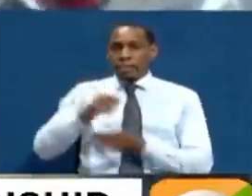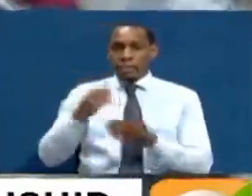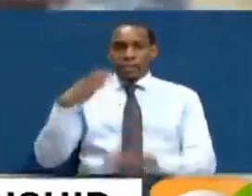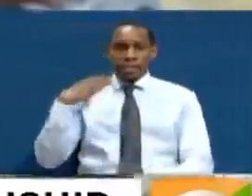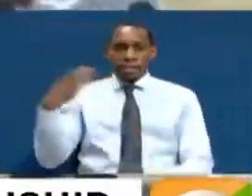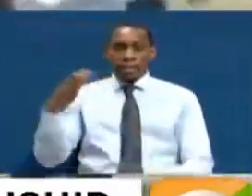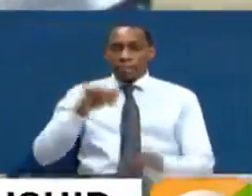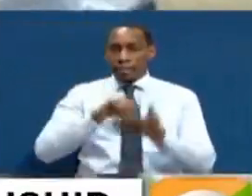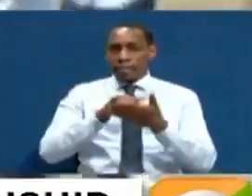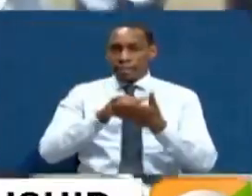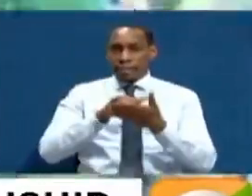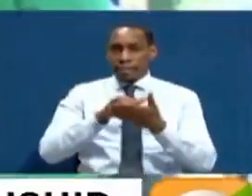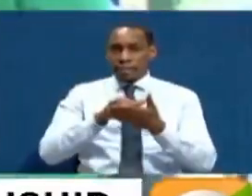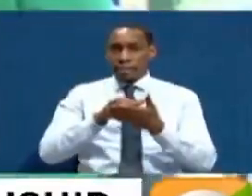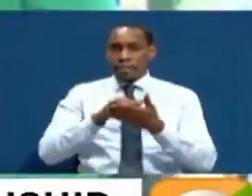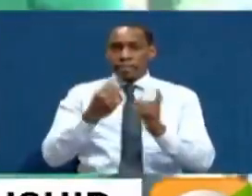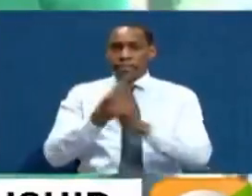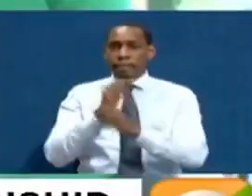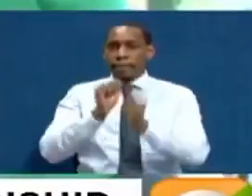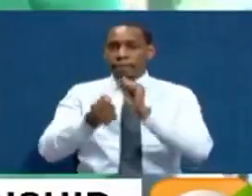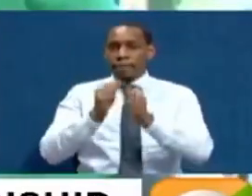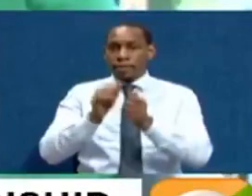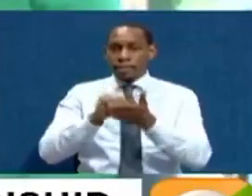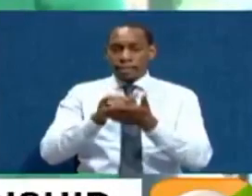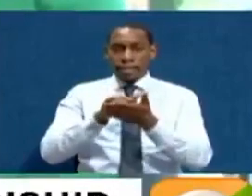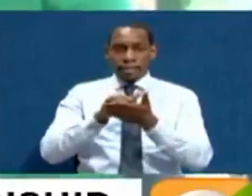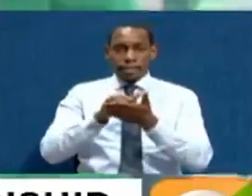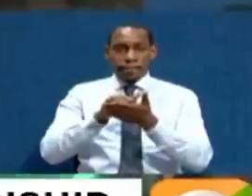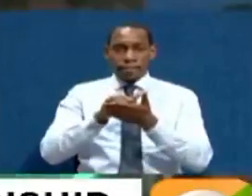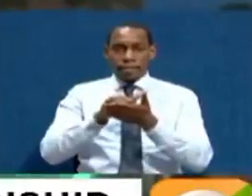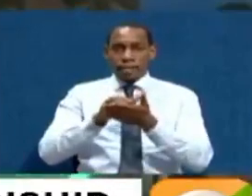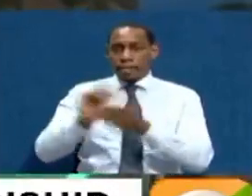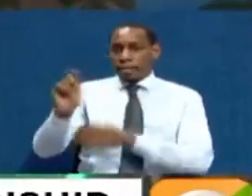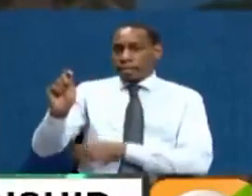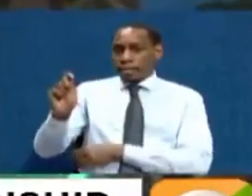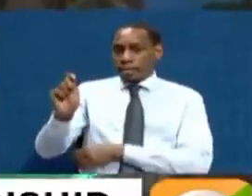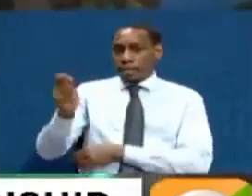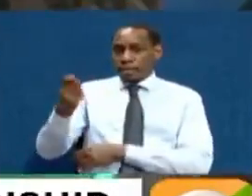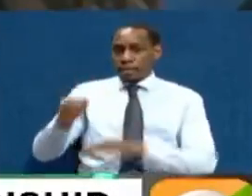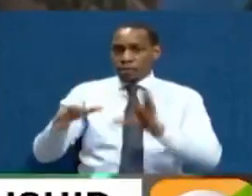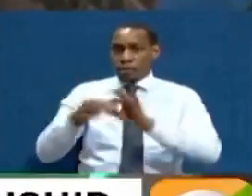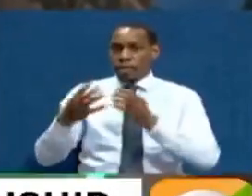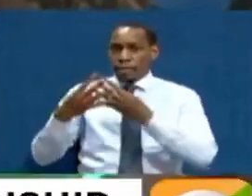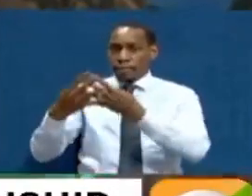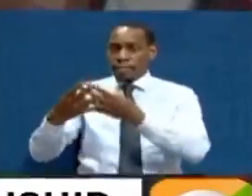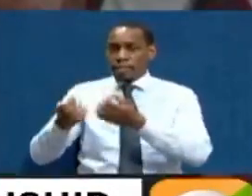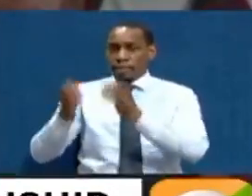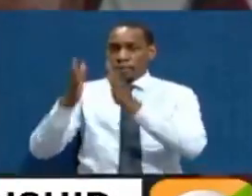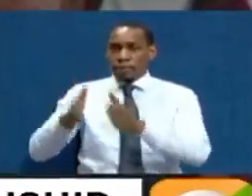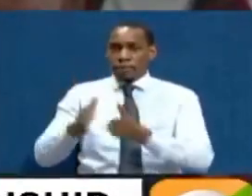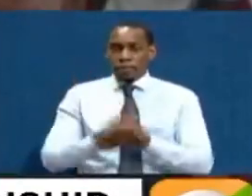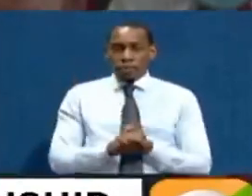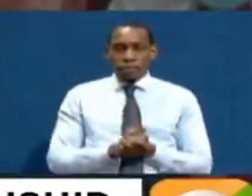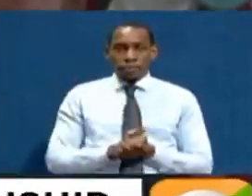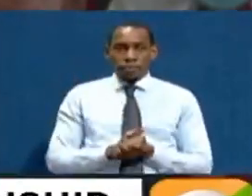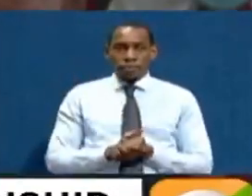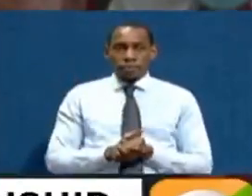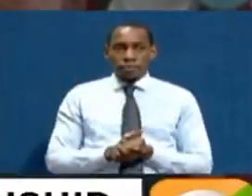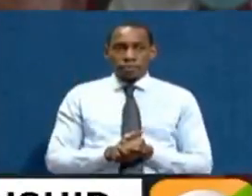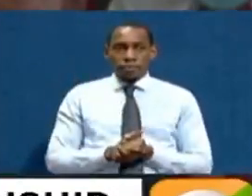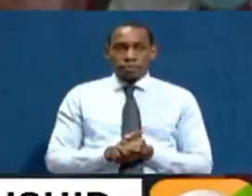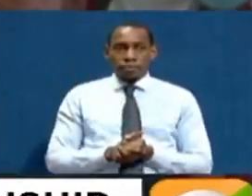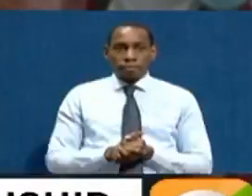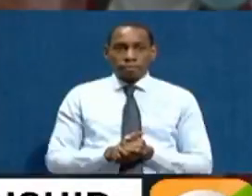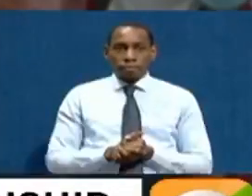championship is a culmination of various competitions in 10 regions around the country, which bring together prisons officers from all institutions.